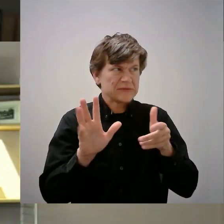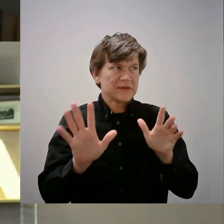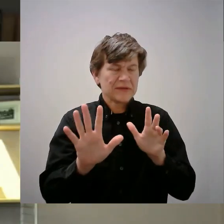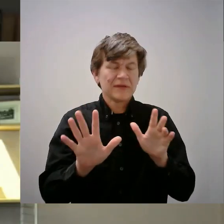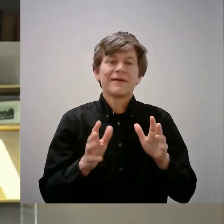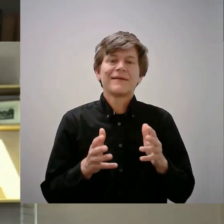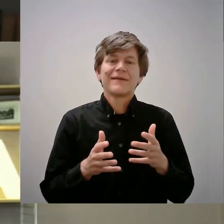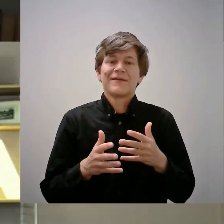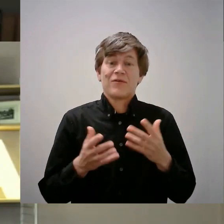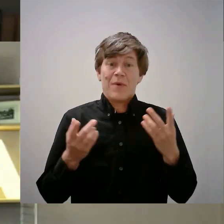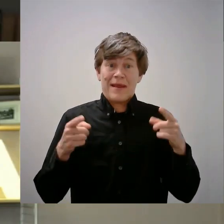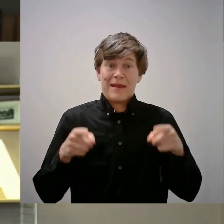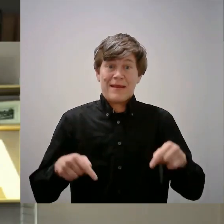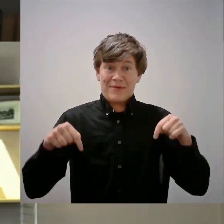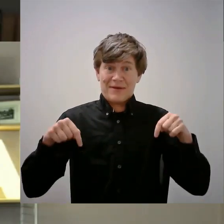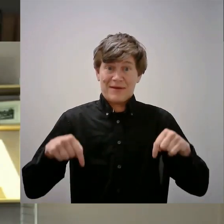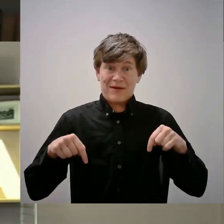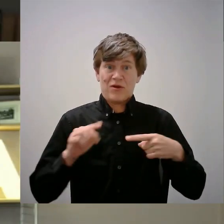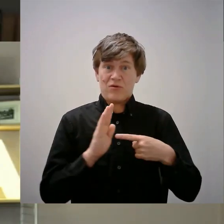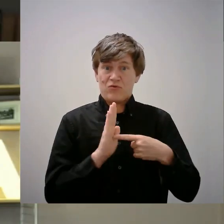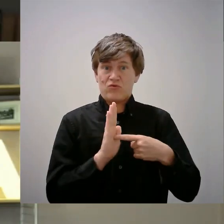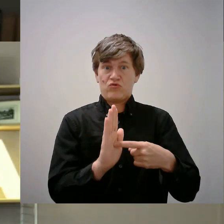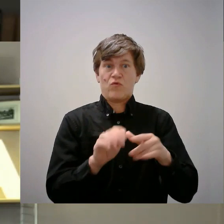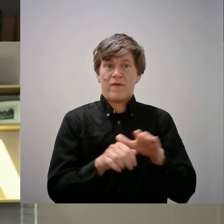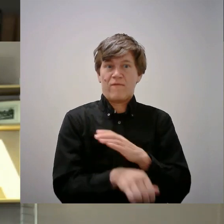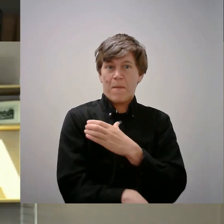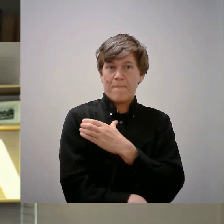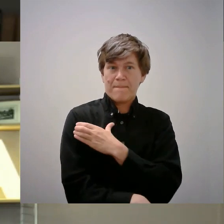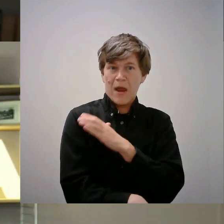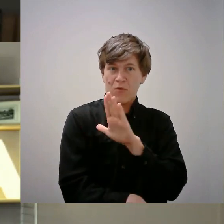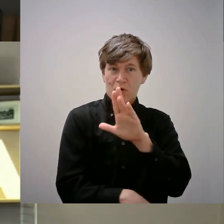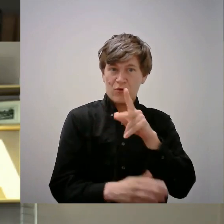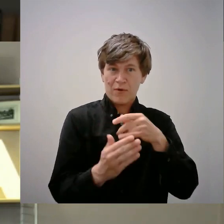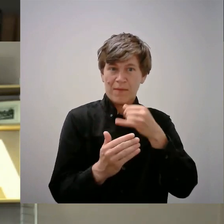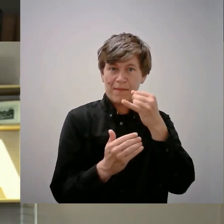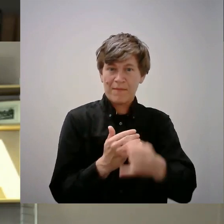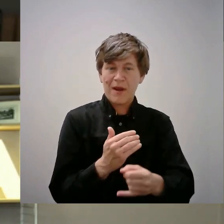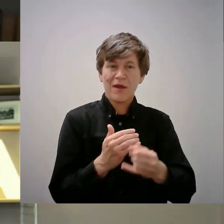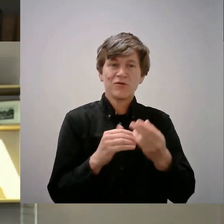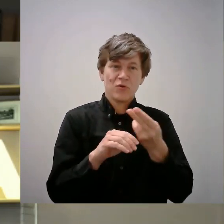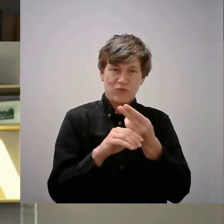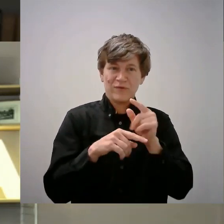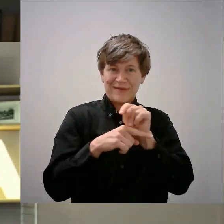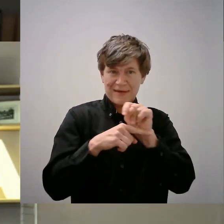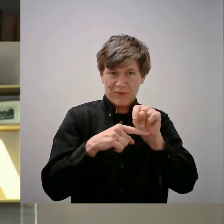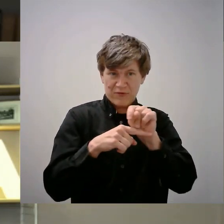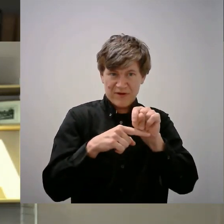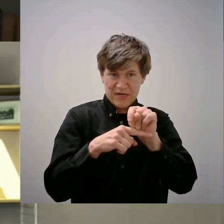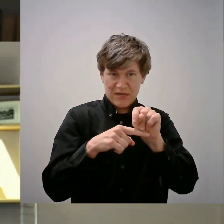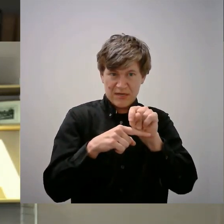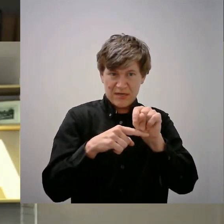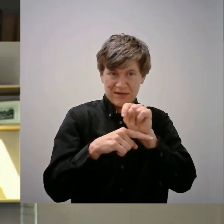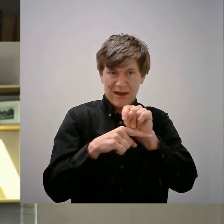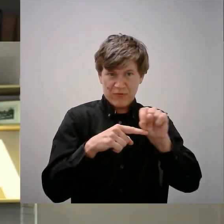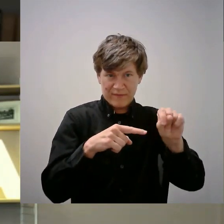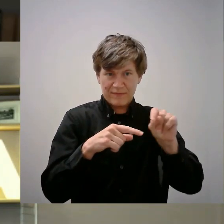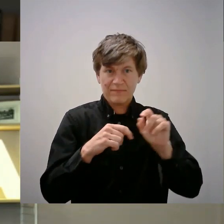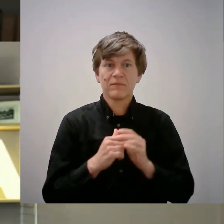to help you show the full power of your project through typography. So,